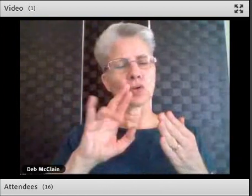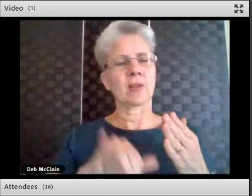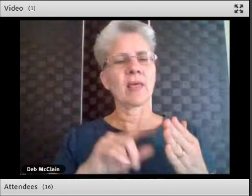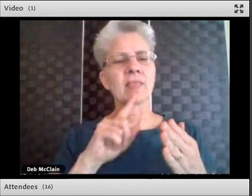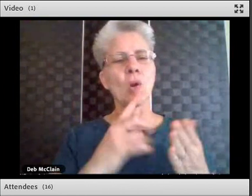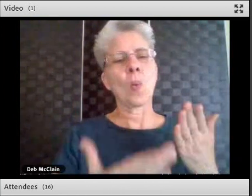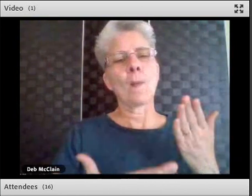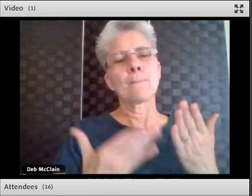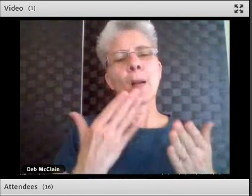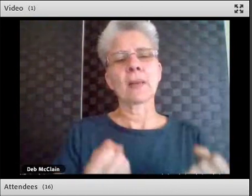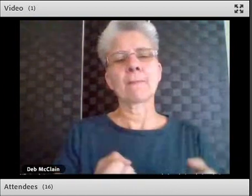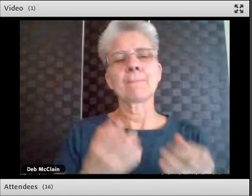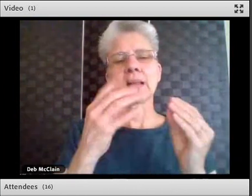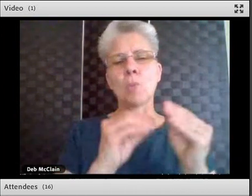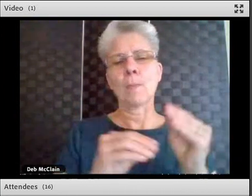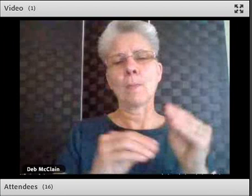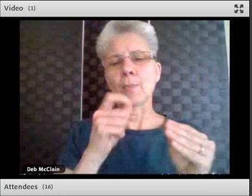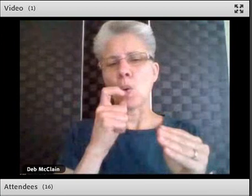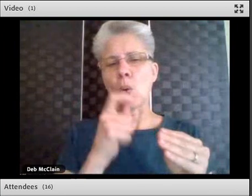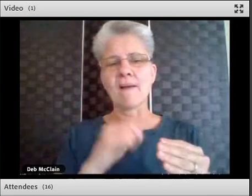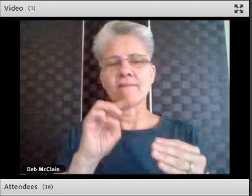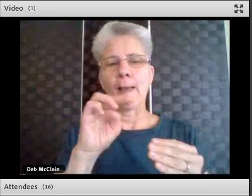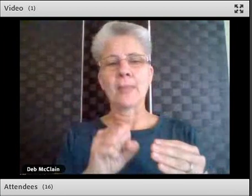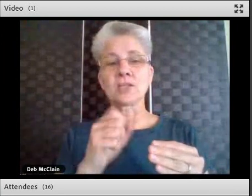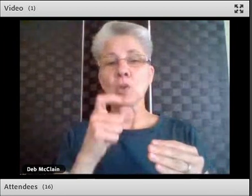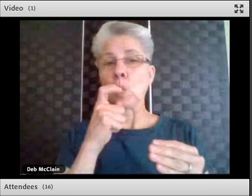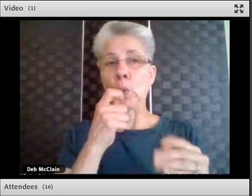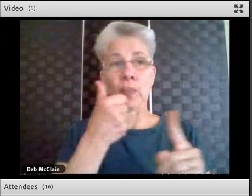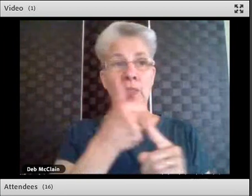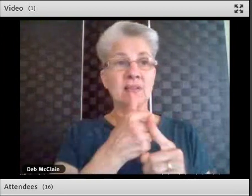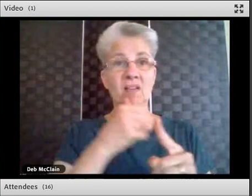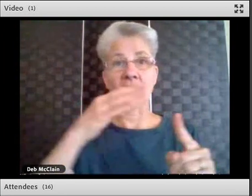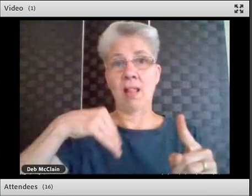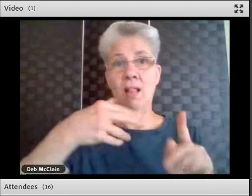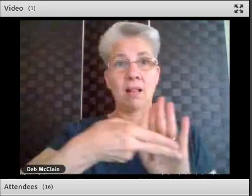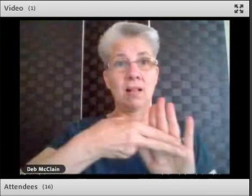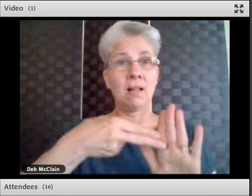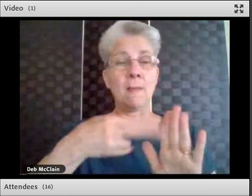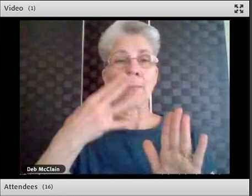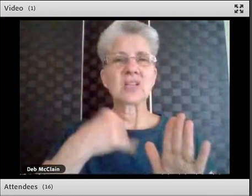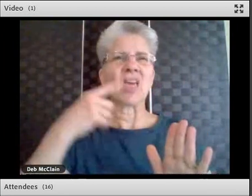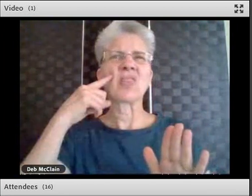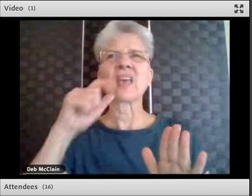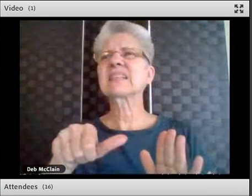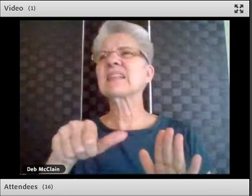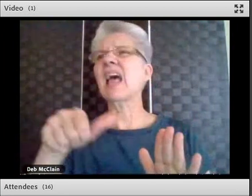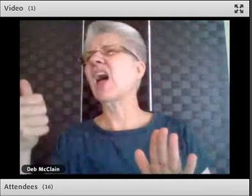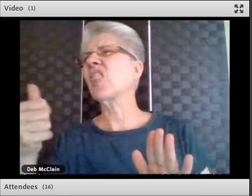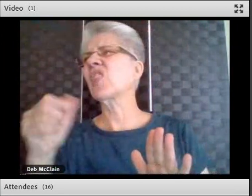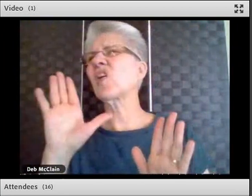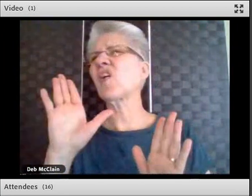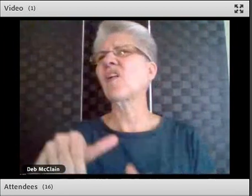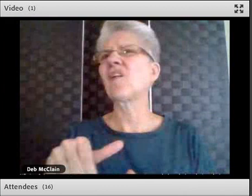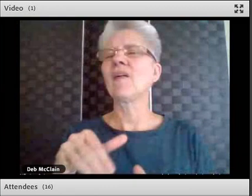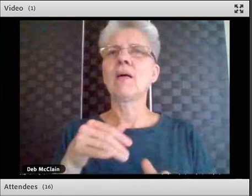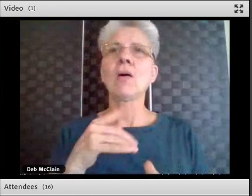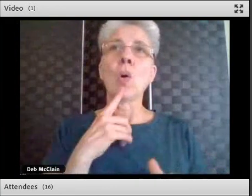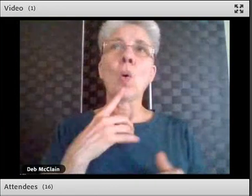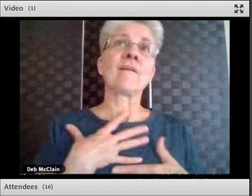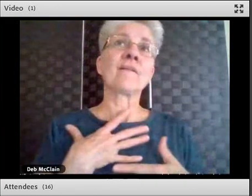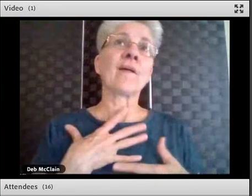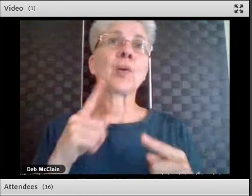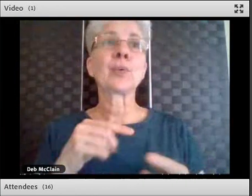are probably many more people who have MS that are not diagnosed because they think it's something else, or they might be